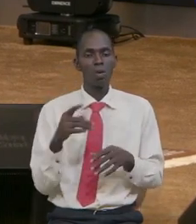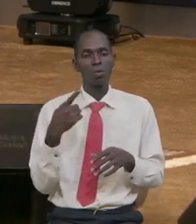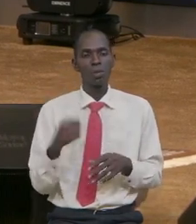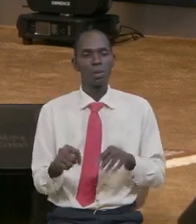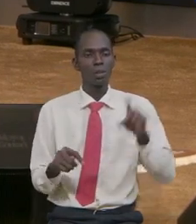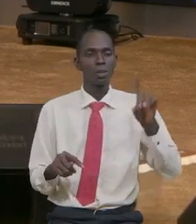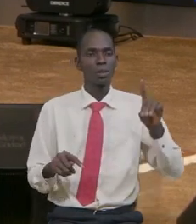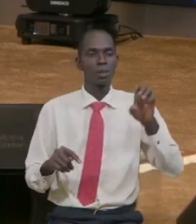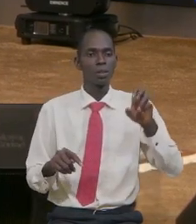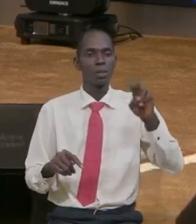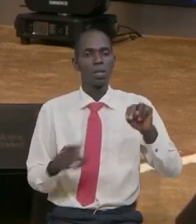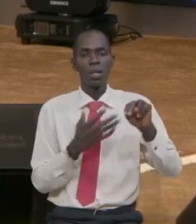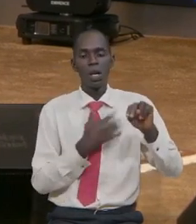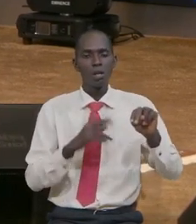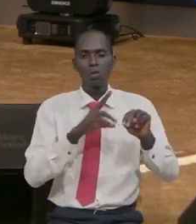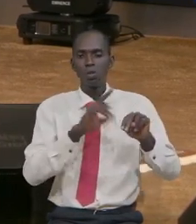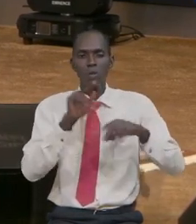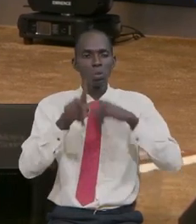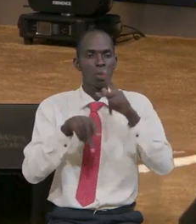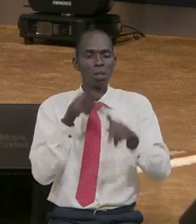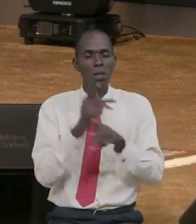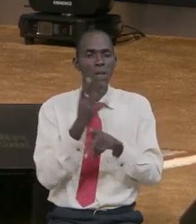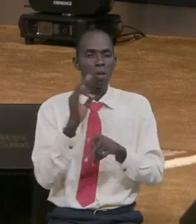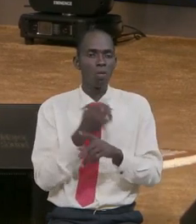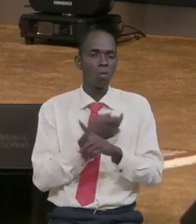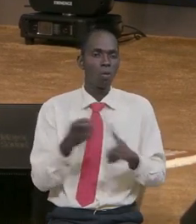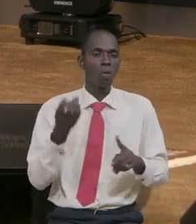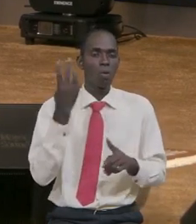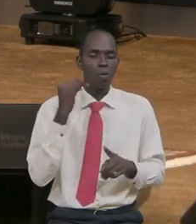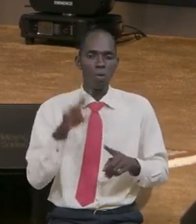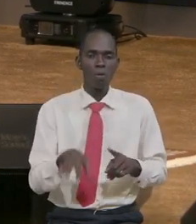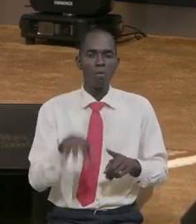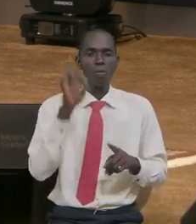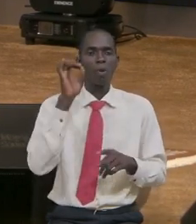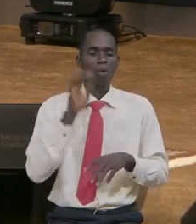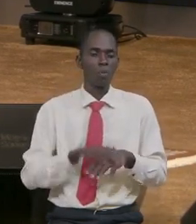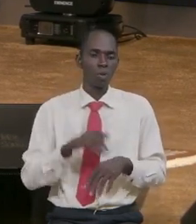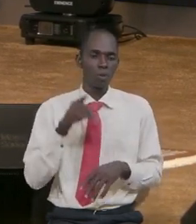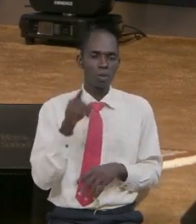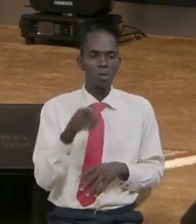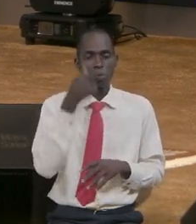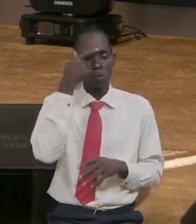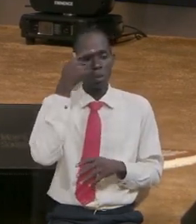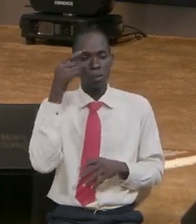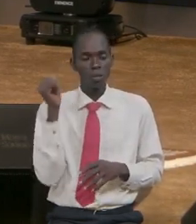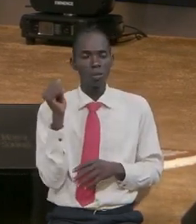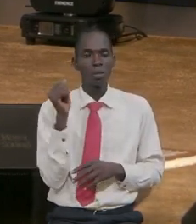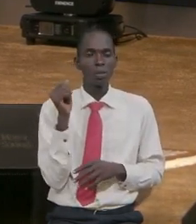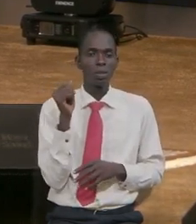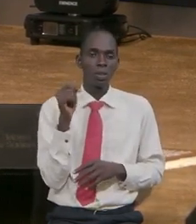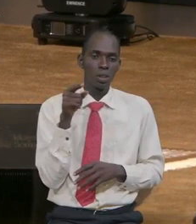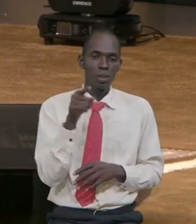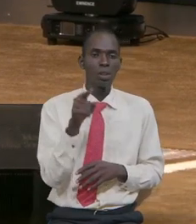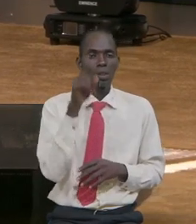no manner of hurt was found upon him because he